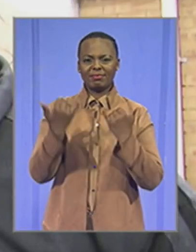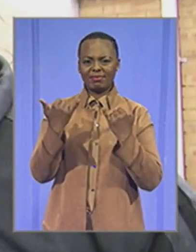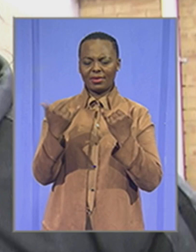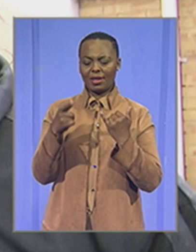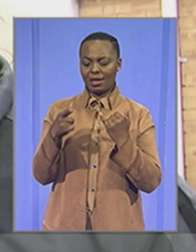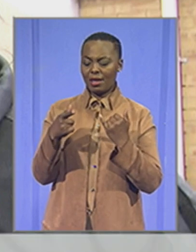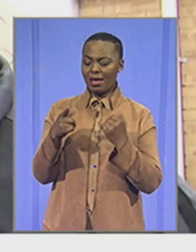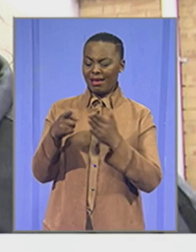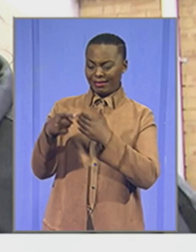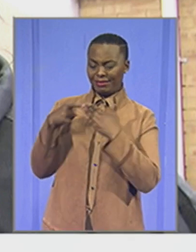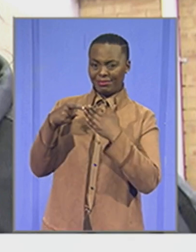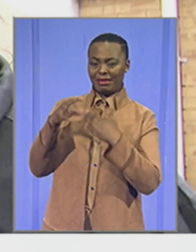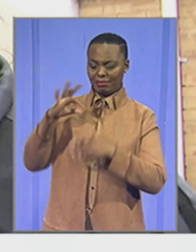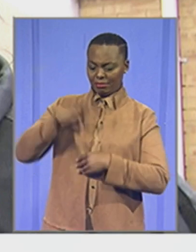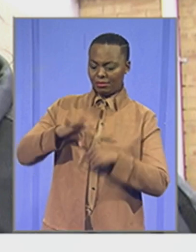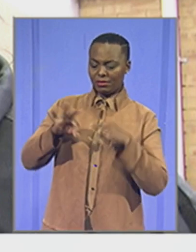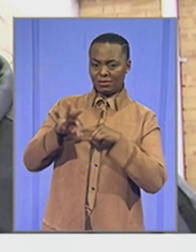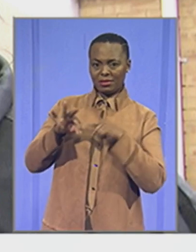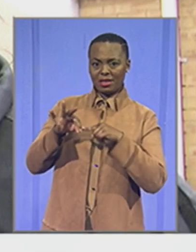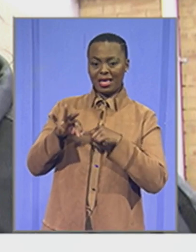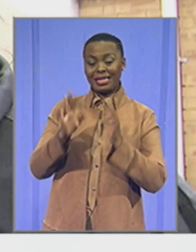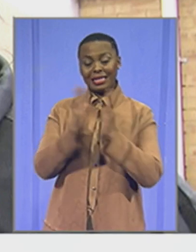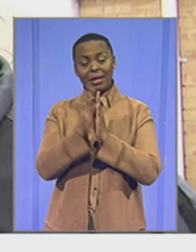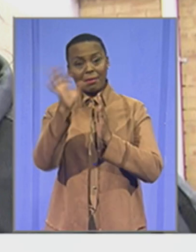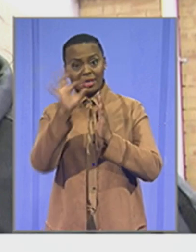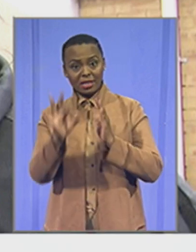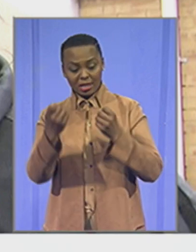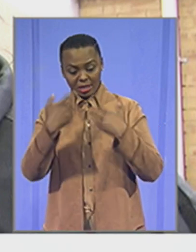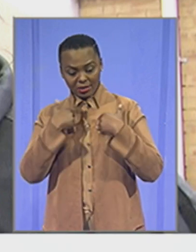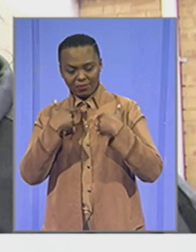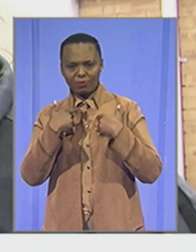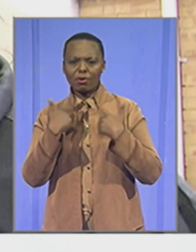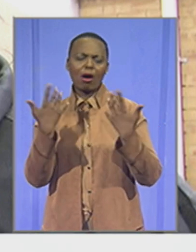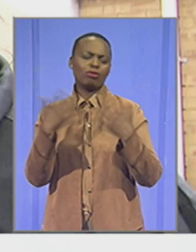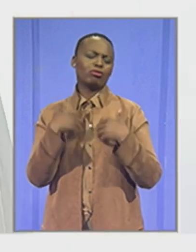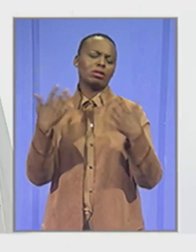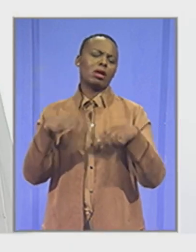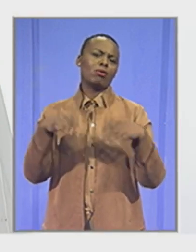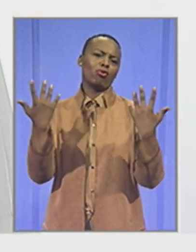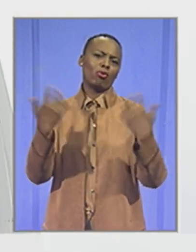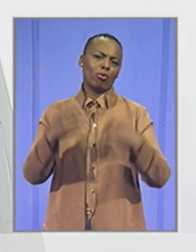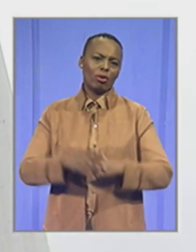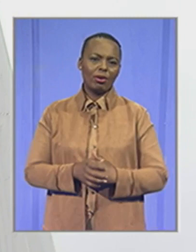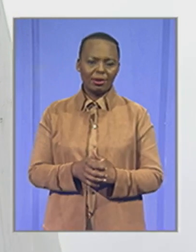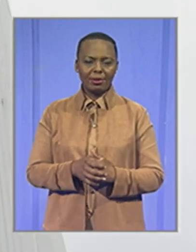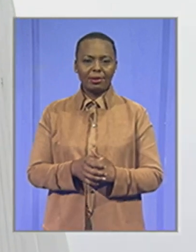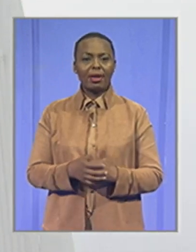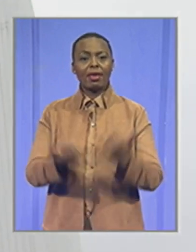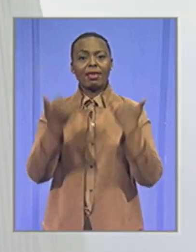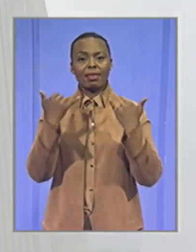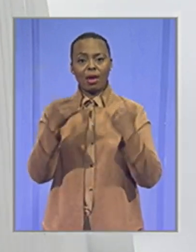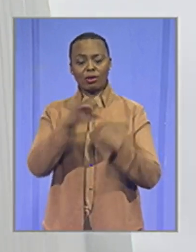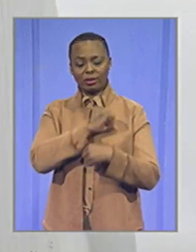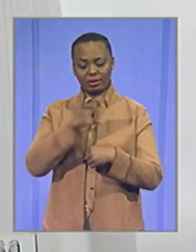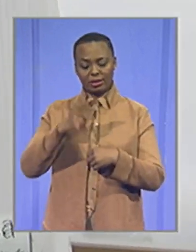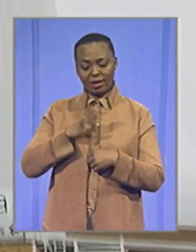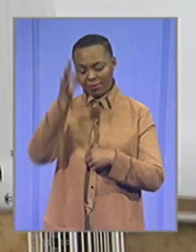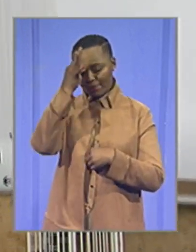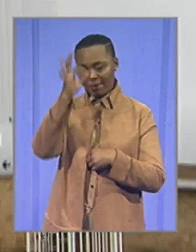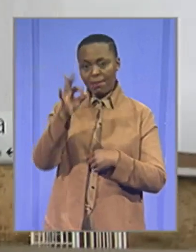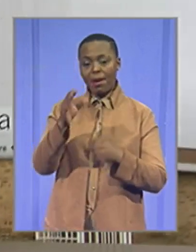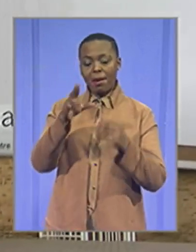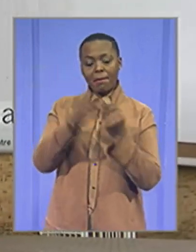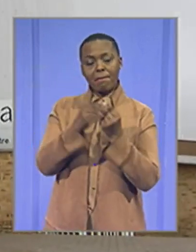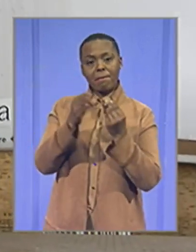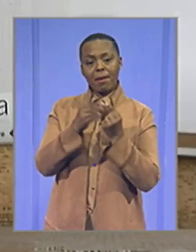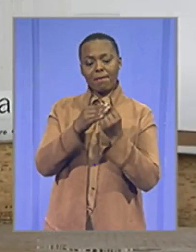If government they can give the workers 10%, no stress. Badiredipuso ba e leng maloko a Nehau ba ba